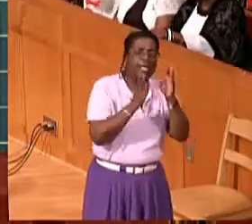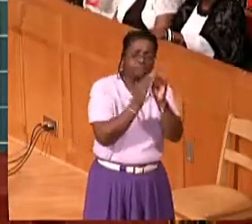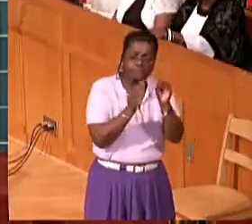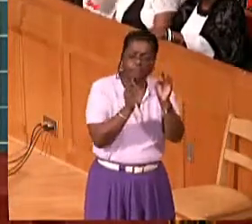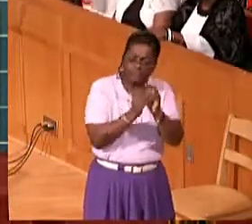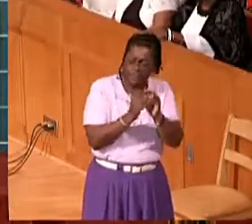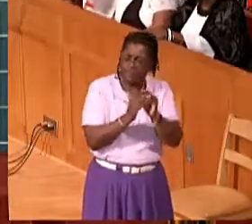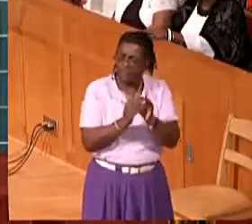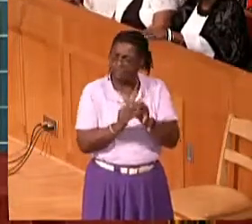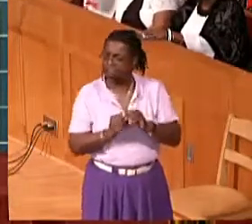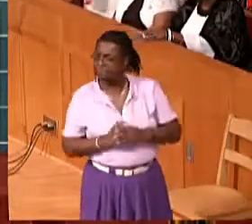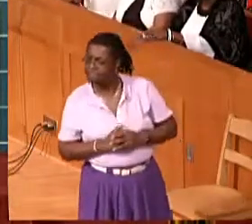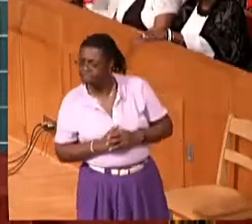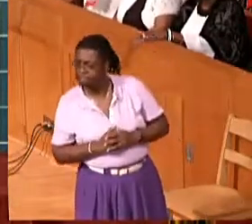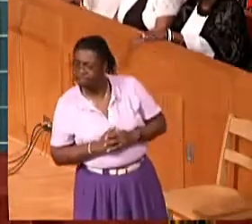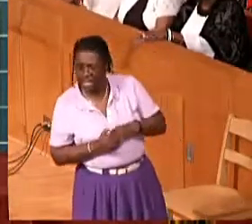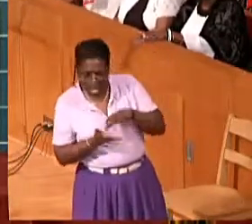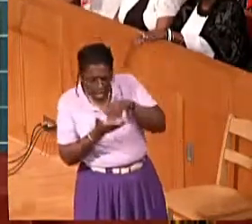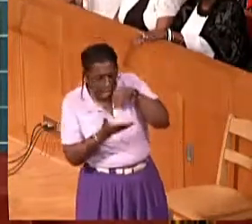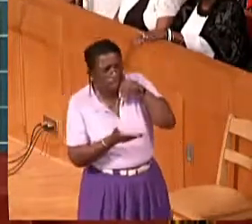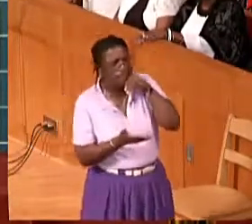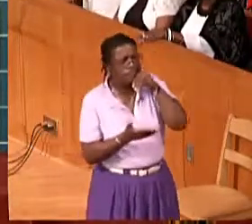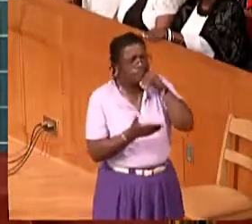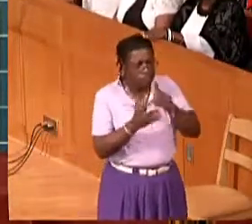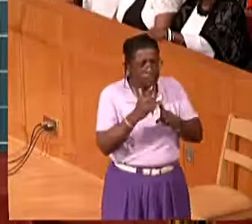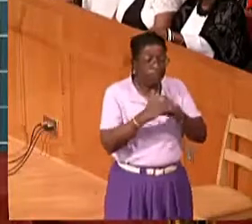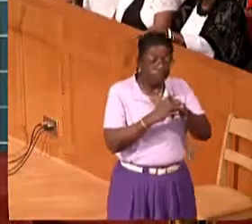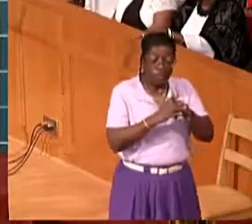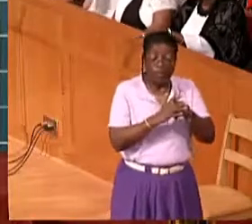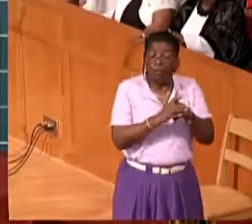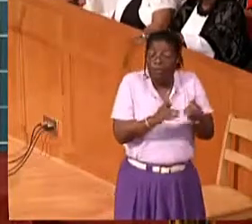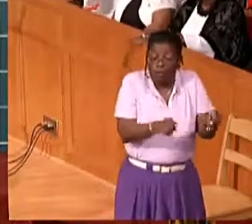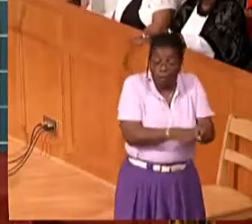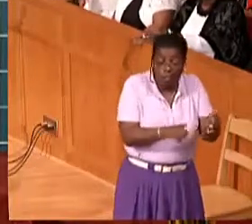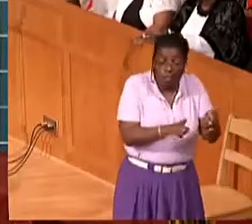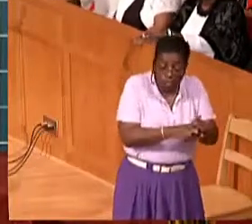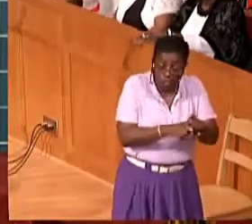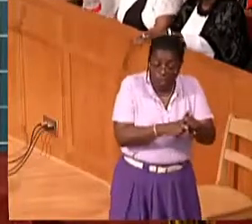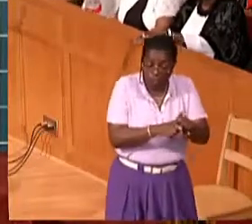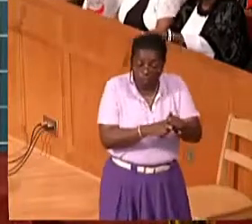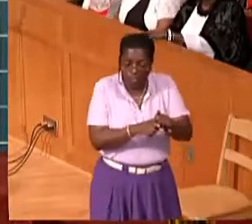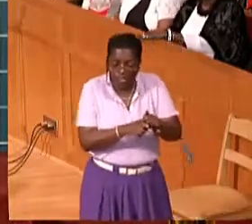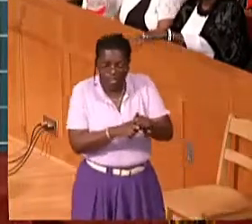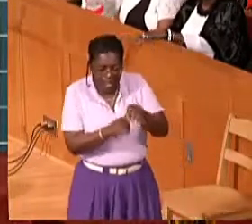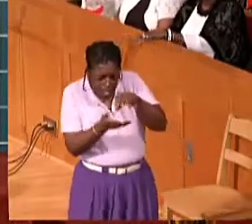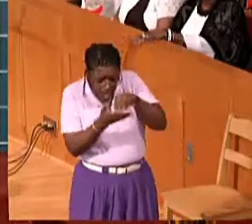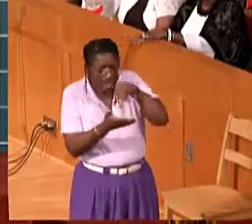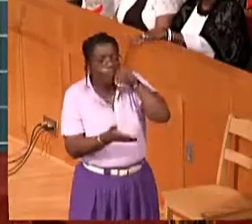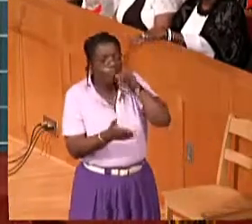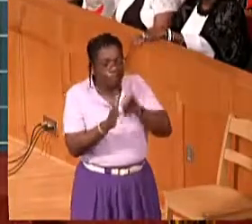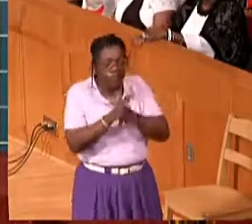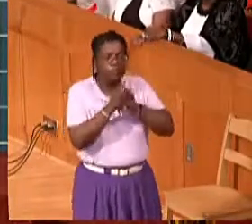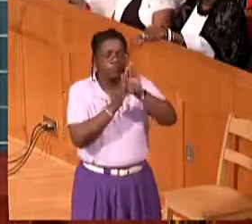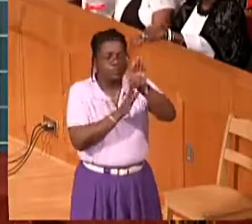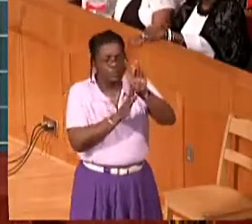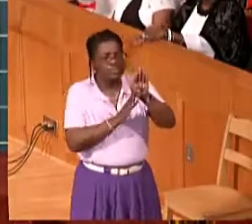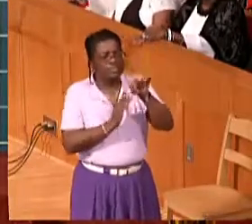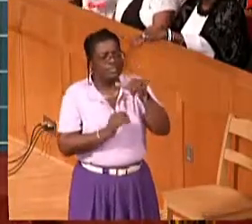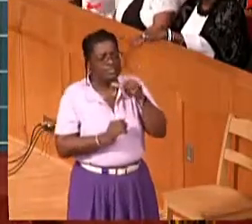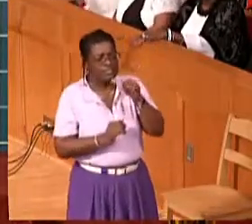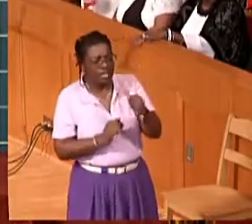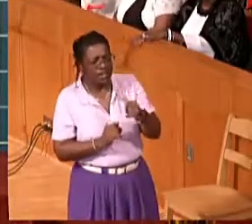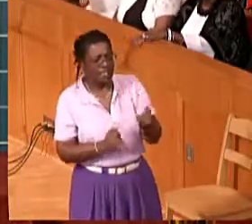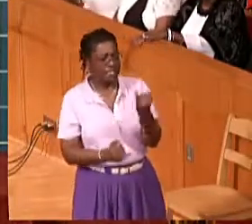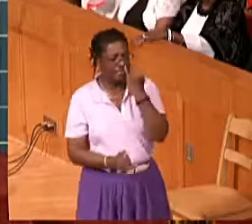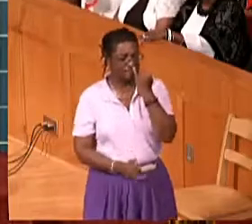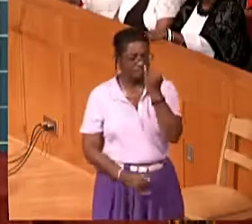not only did I learn how to show up, I learned how to grow up. I learned how to stop acting like a baby and getting mad because